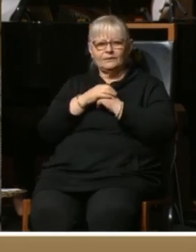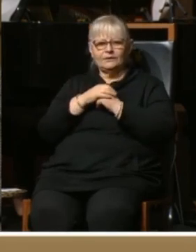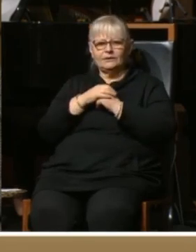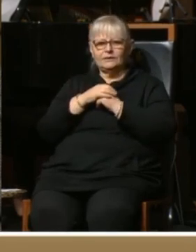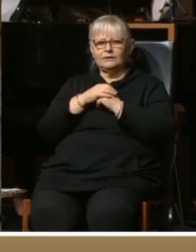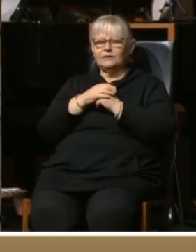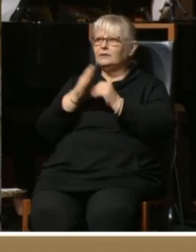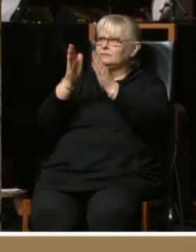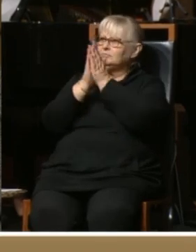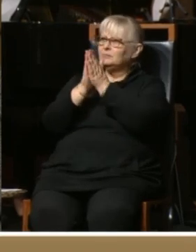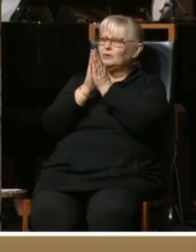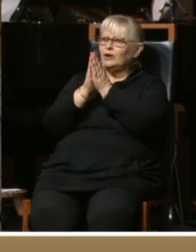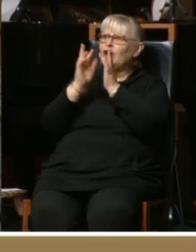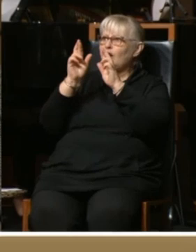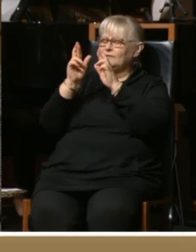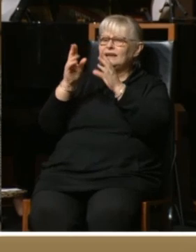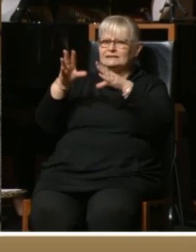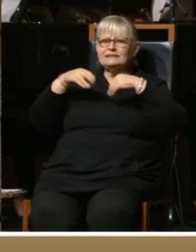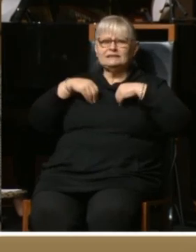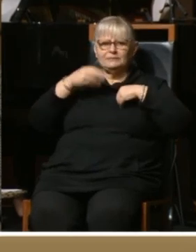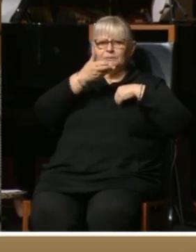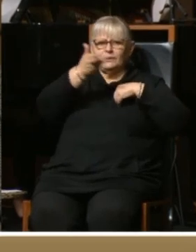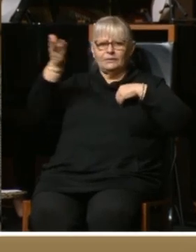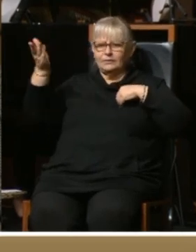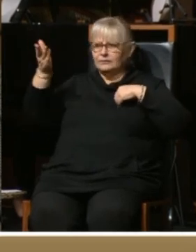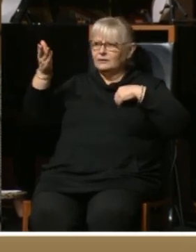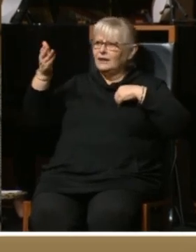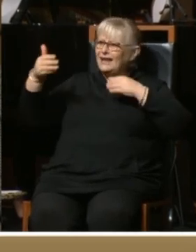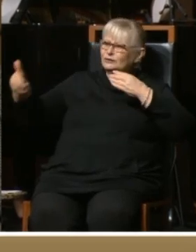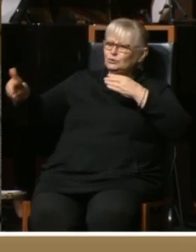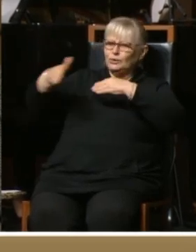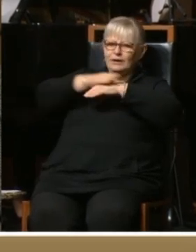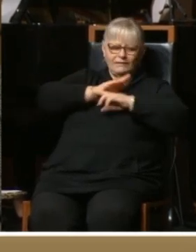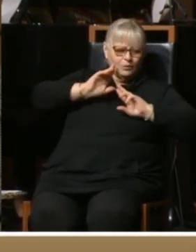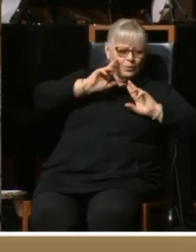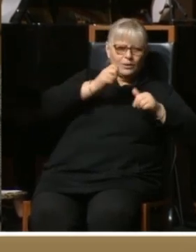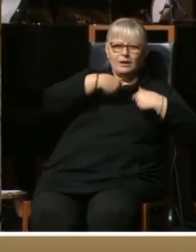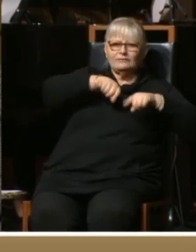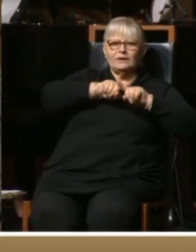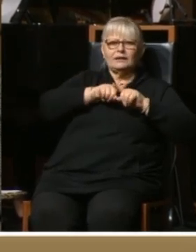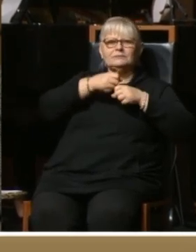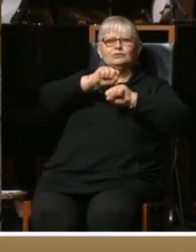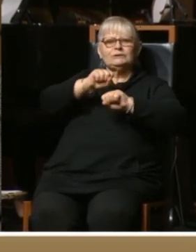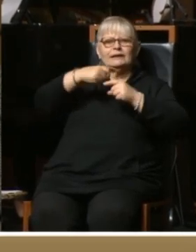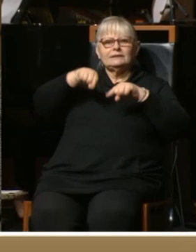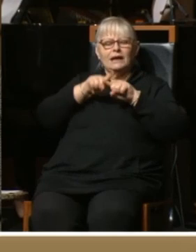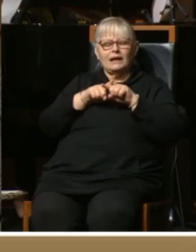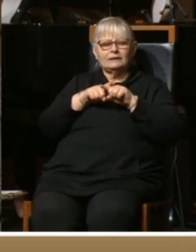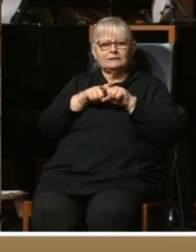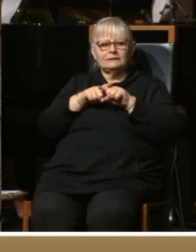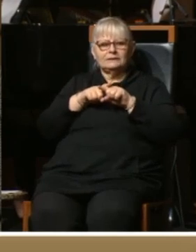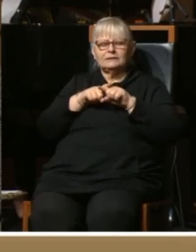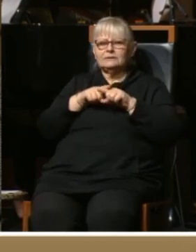prayer acceptable. Cover us under the shelter of your wings. Repel from us